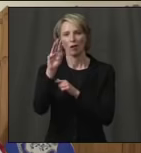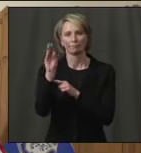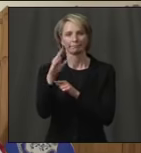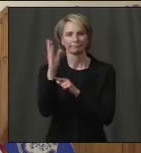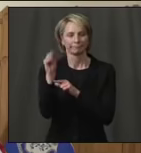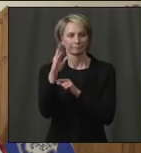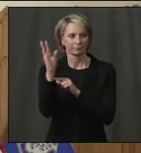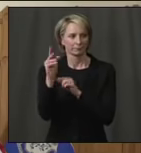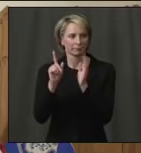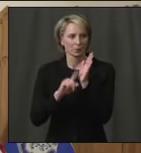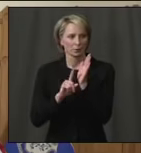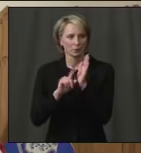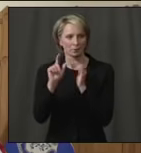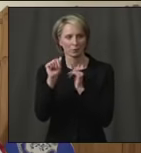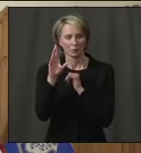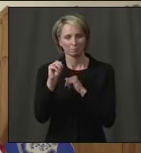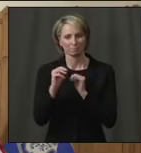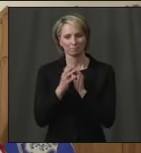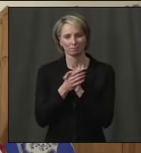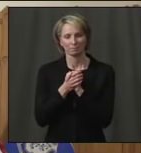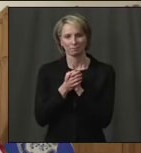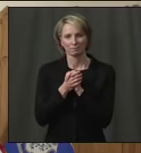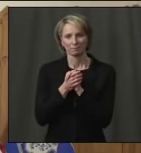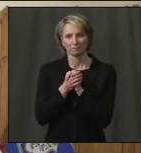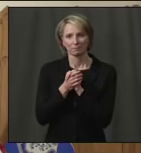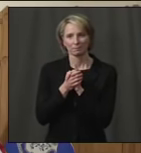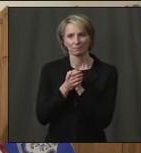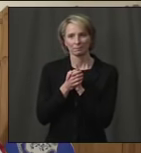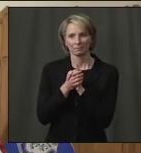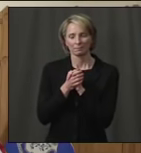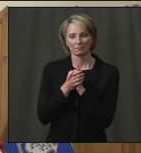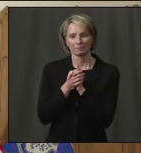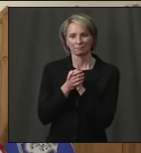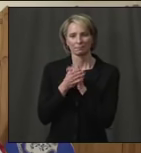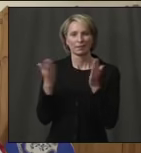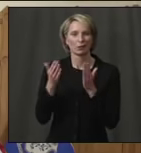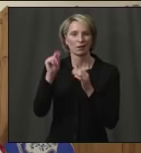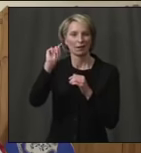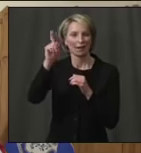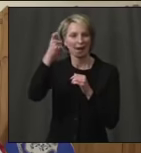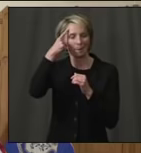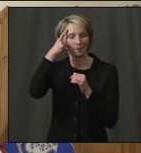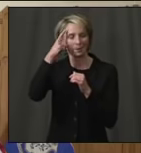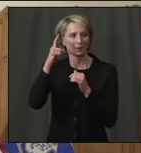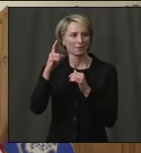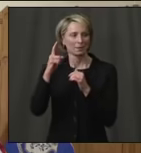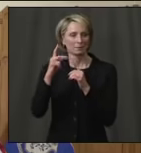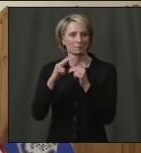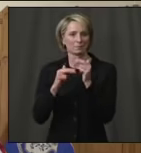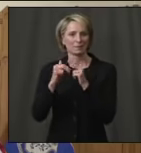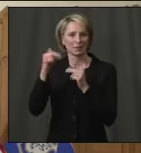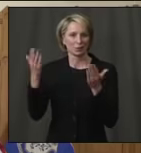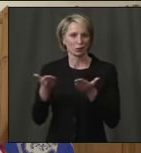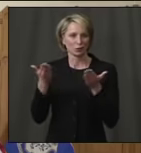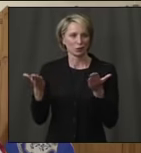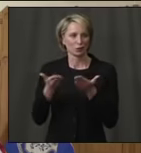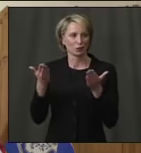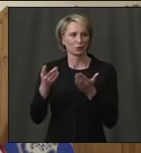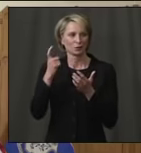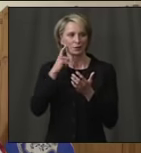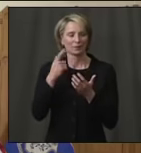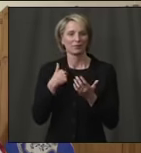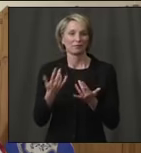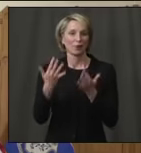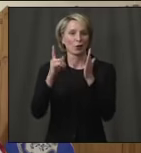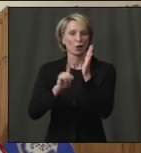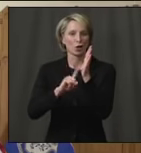May I have your attention, please? May I have your attention, please? There has been a fire reported in the building. Please proceed to the